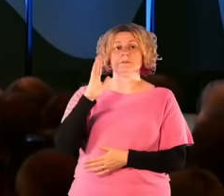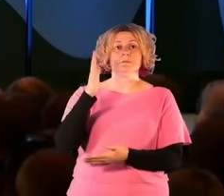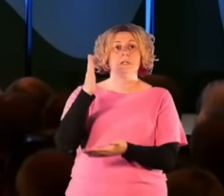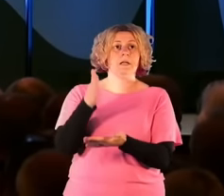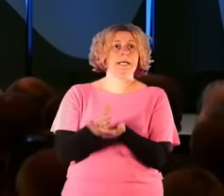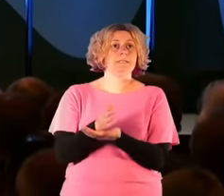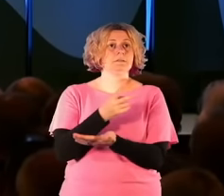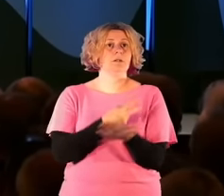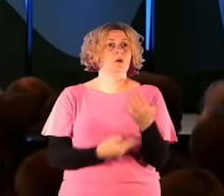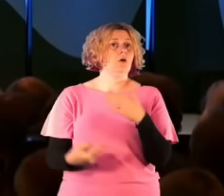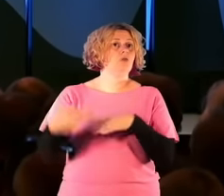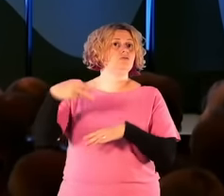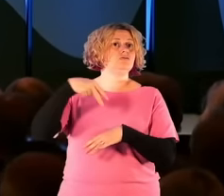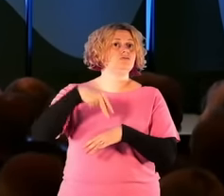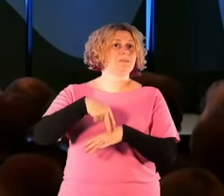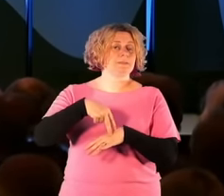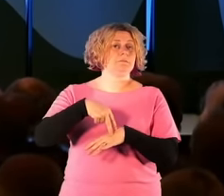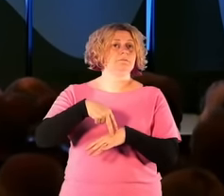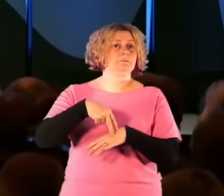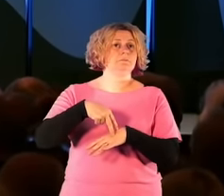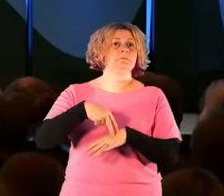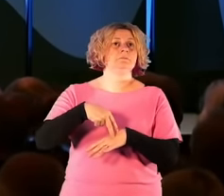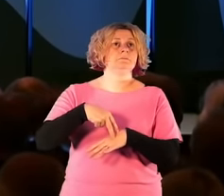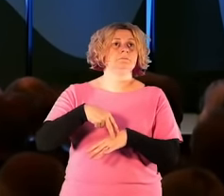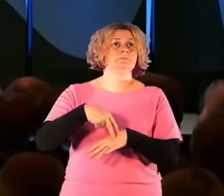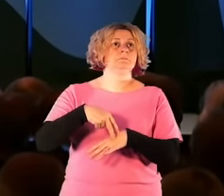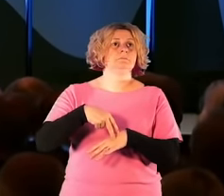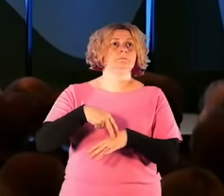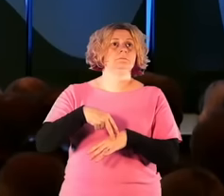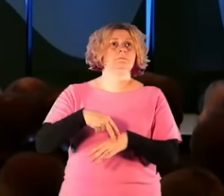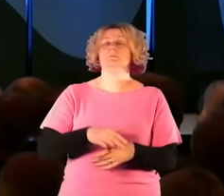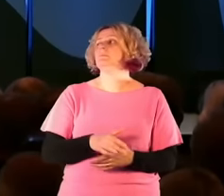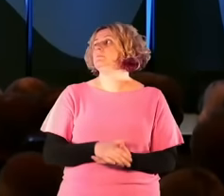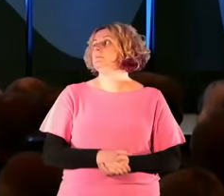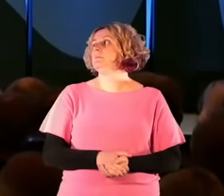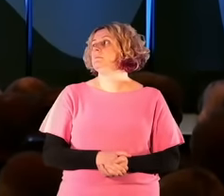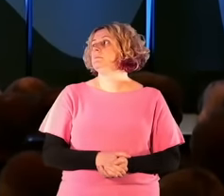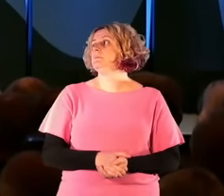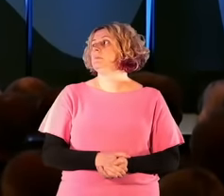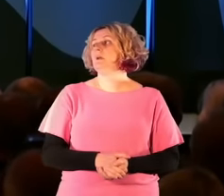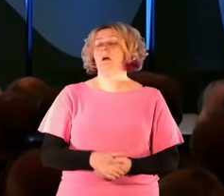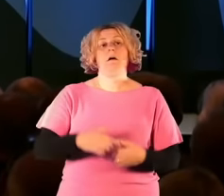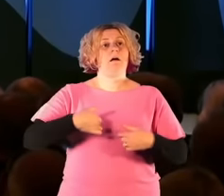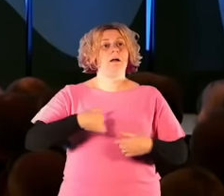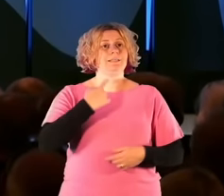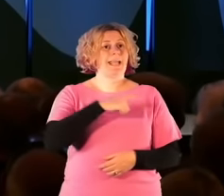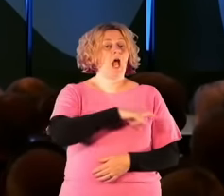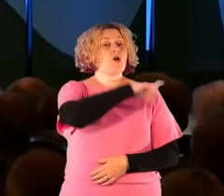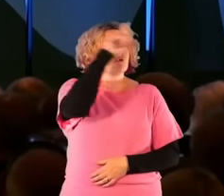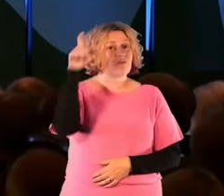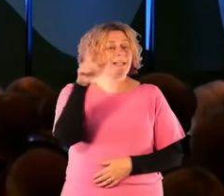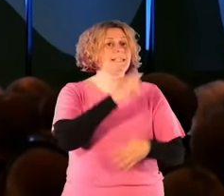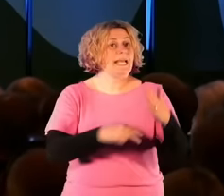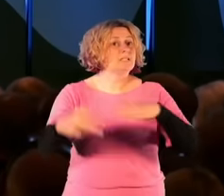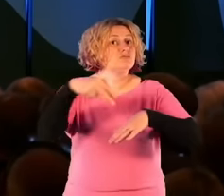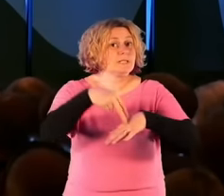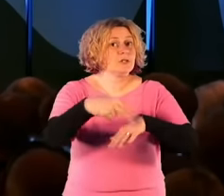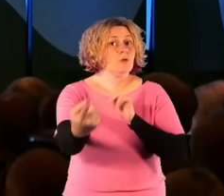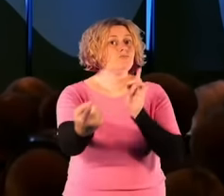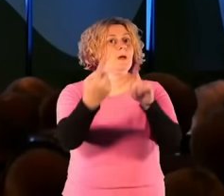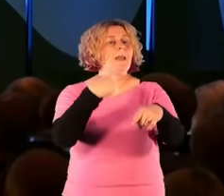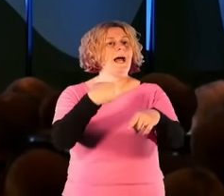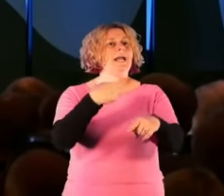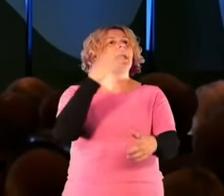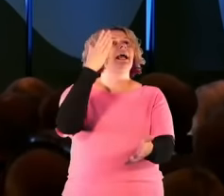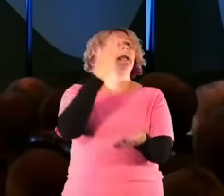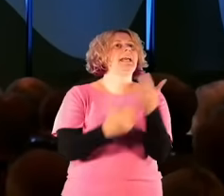risen. He is risen indeed. Now, in the early church, they used to do that, didn't they? Christ is risen, and the congregation came back. He is risen indeed.